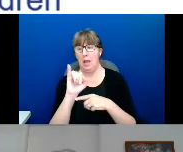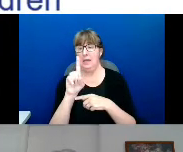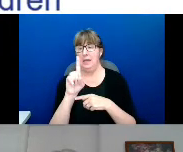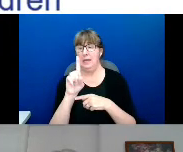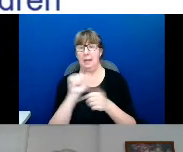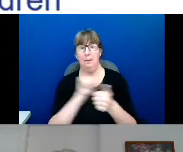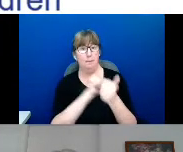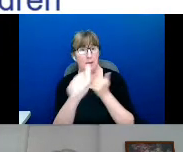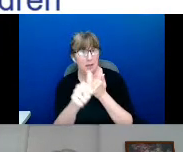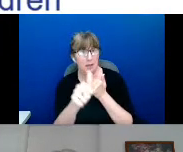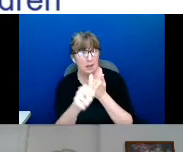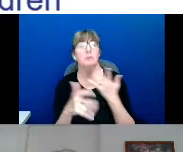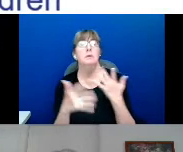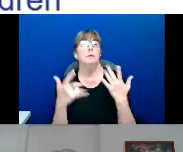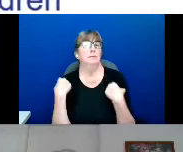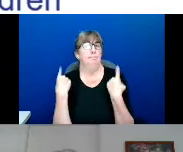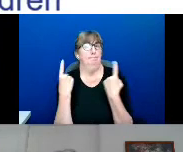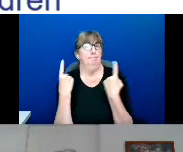iterations of